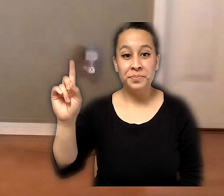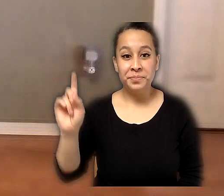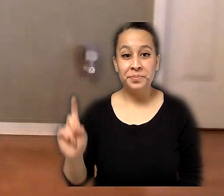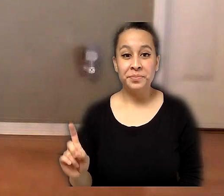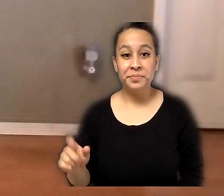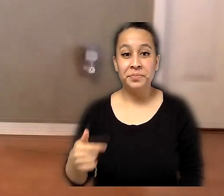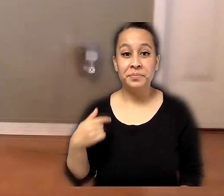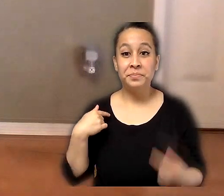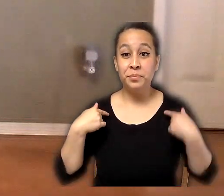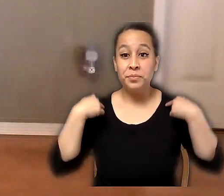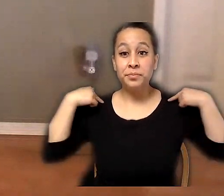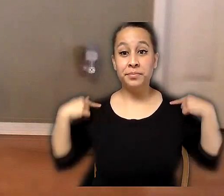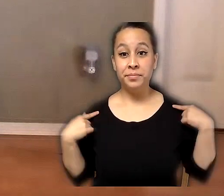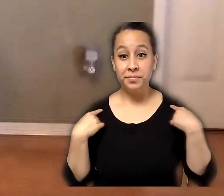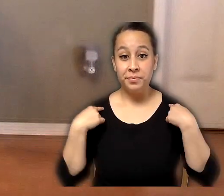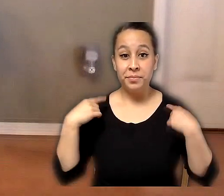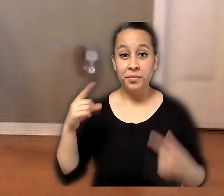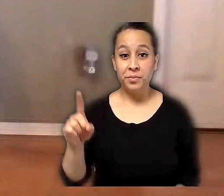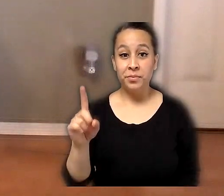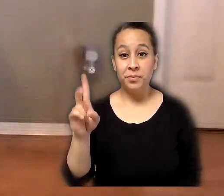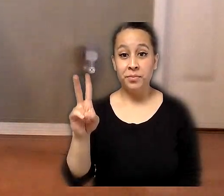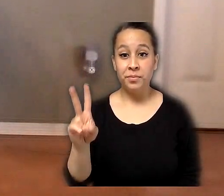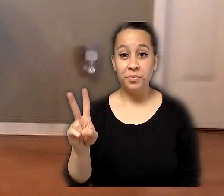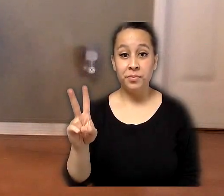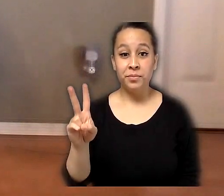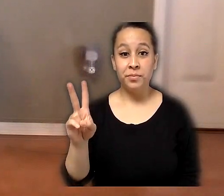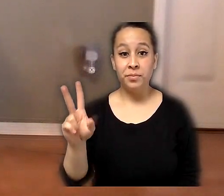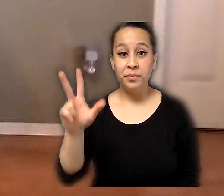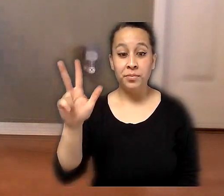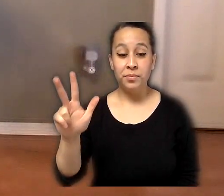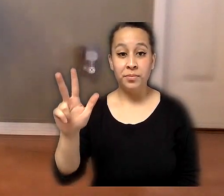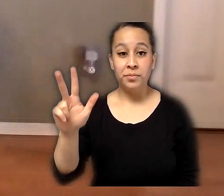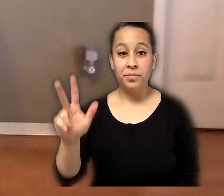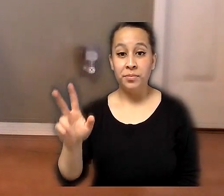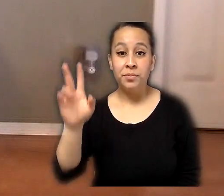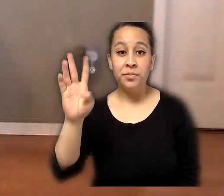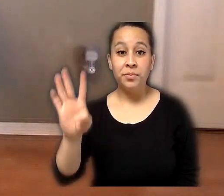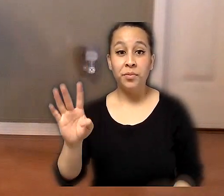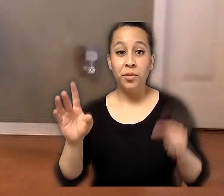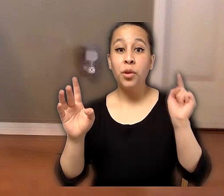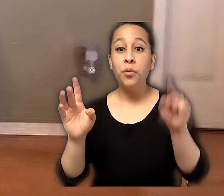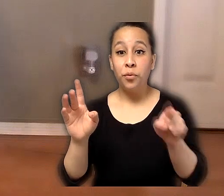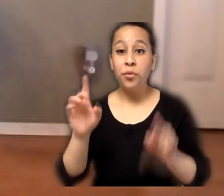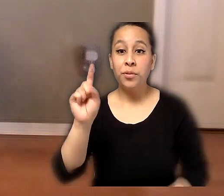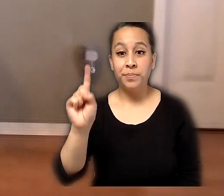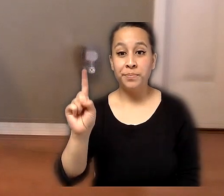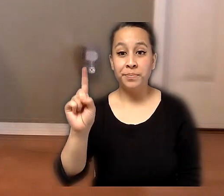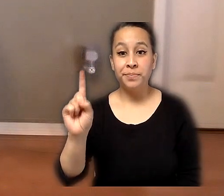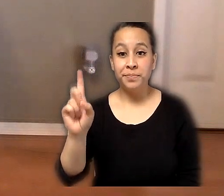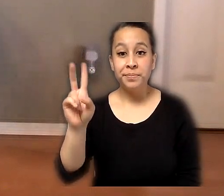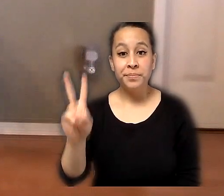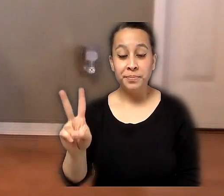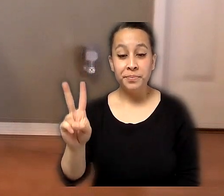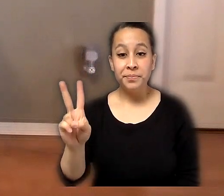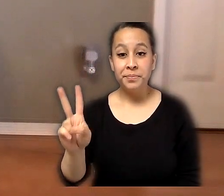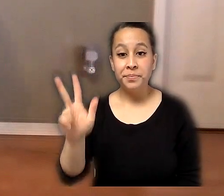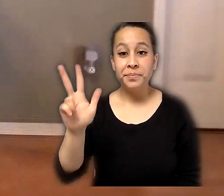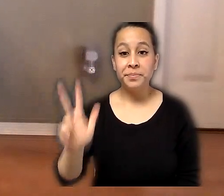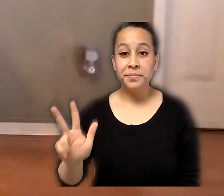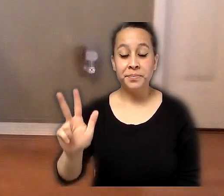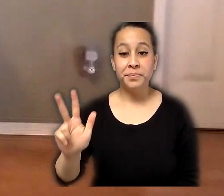one. Rolling our shoulders back. We go. One, two, three, to the front.